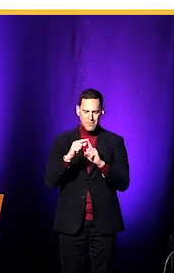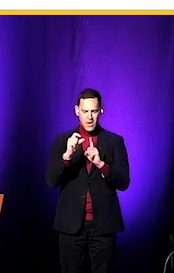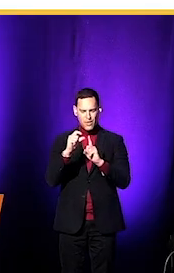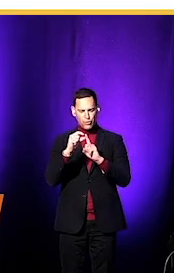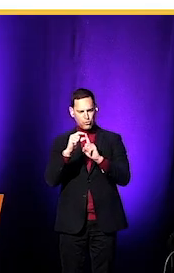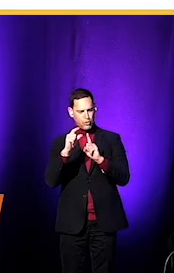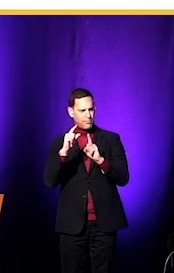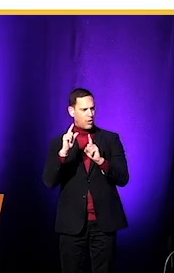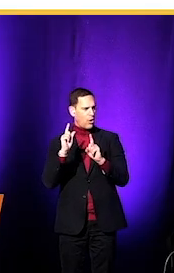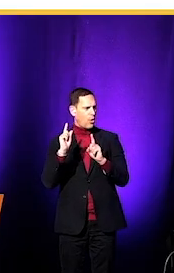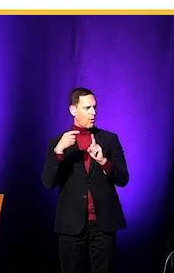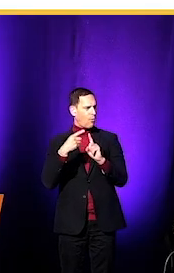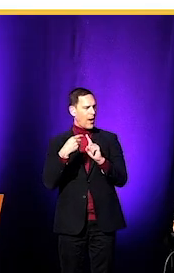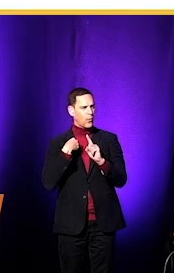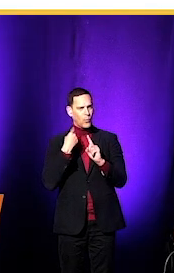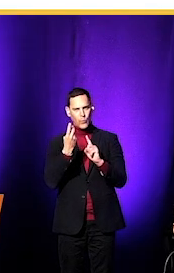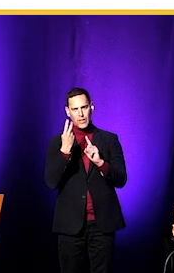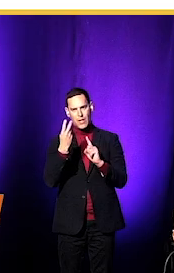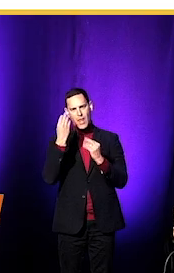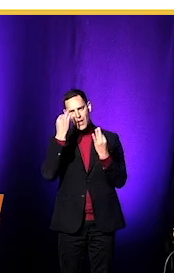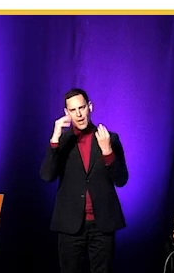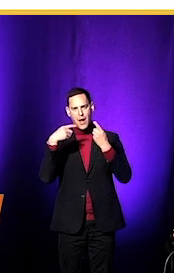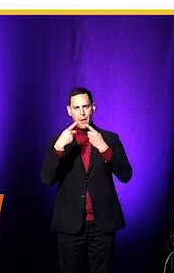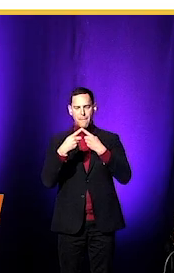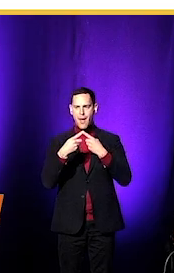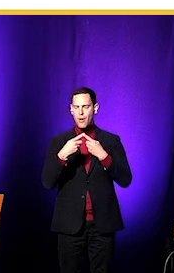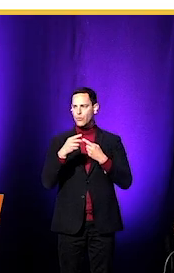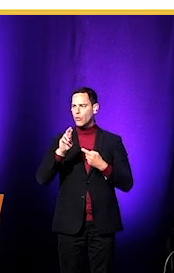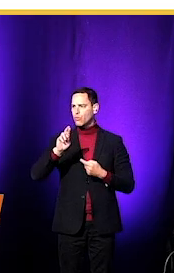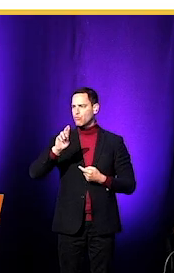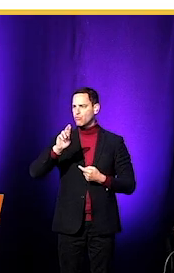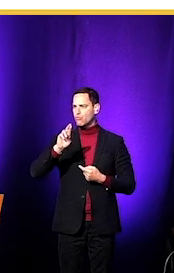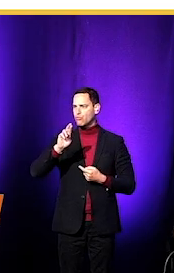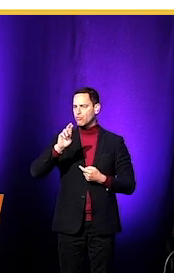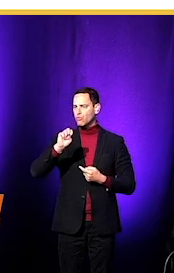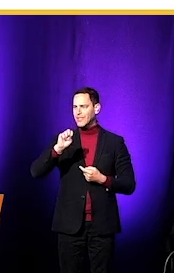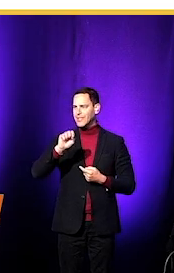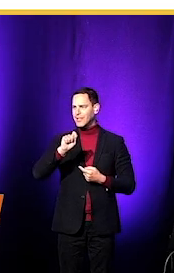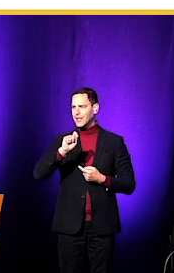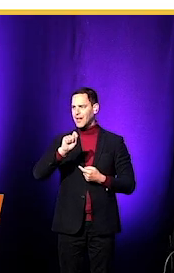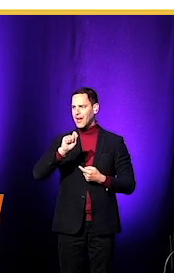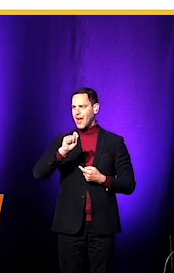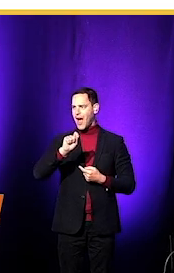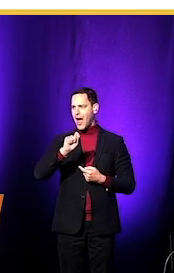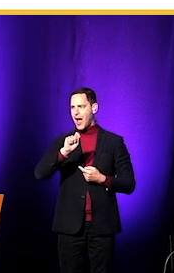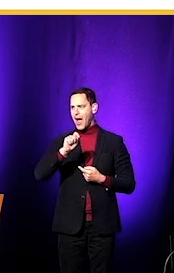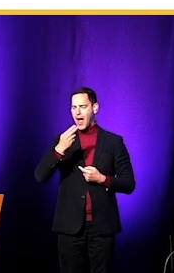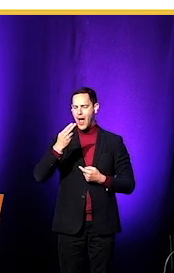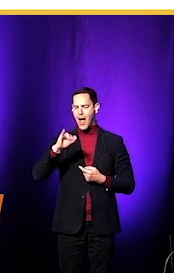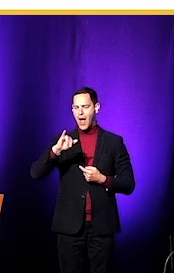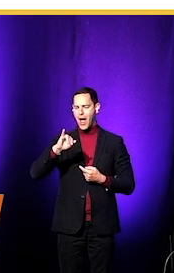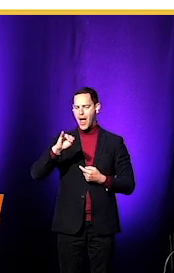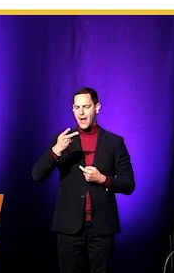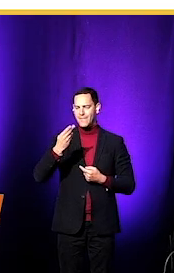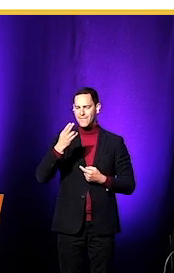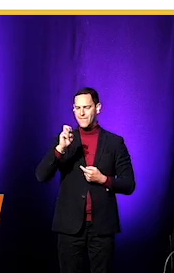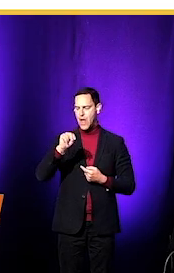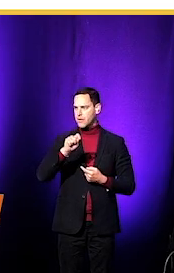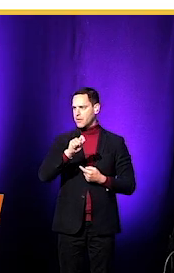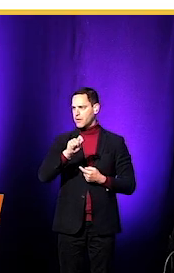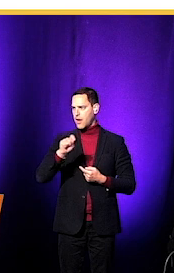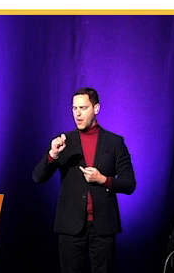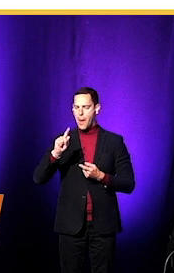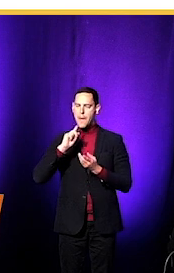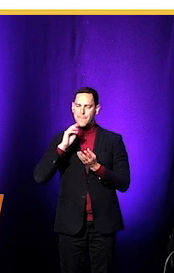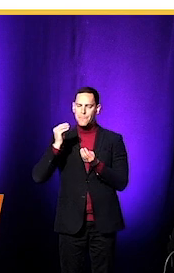fundamentally, when we were thinking about re-mediation, it was about not fixing things or people. It was about